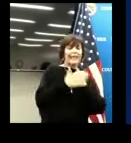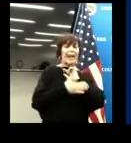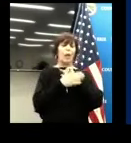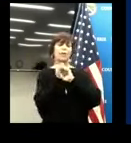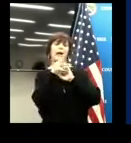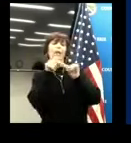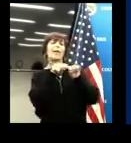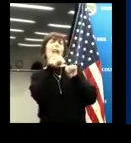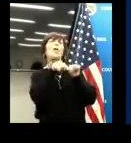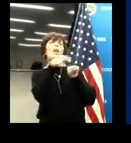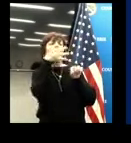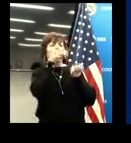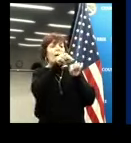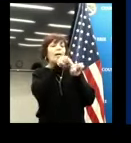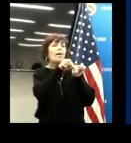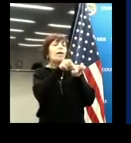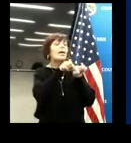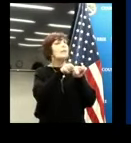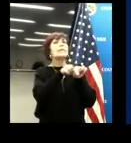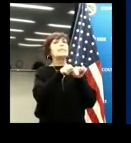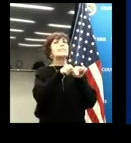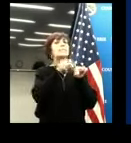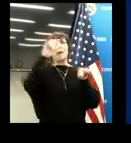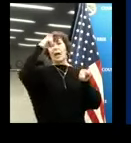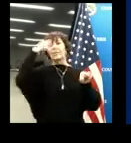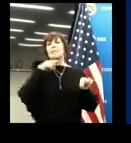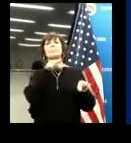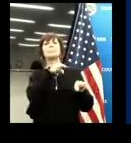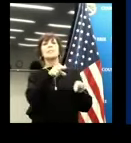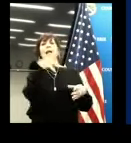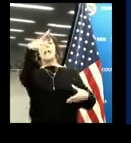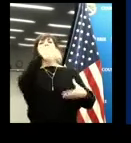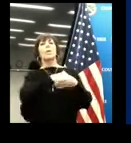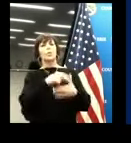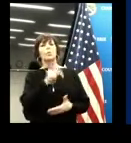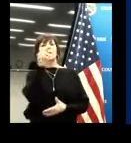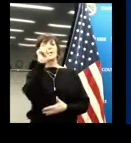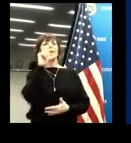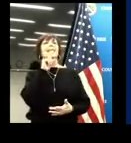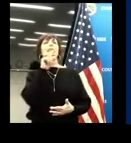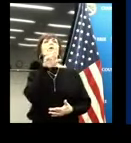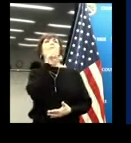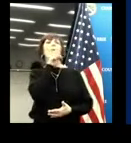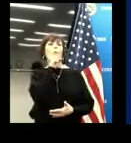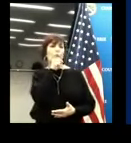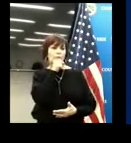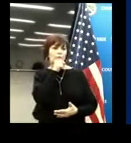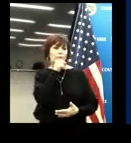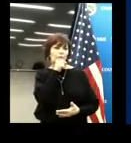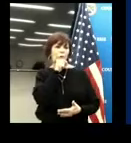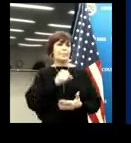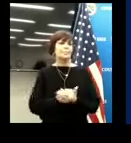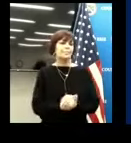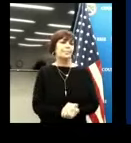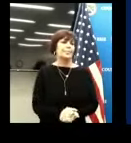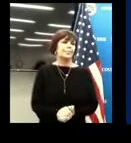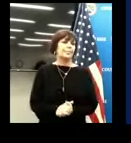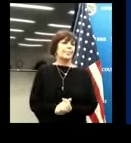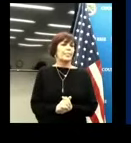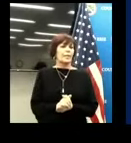the governor's office informed us that it was important that they also included North Tonawanda in the yellow zone, even though it is not in Erie